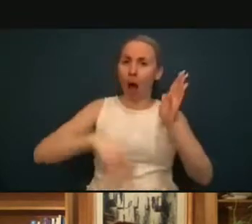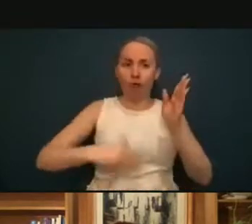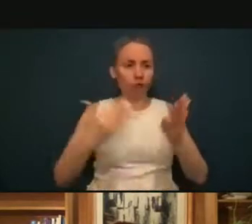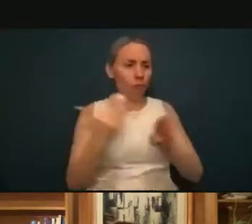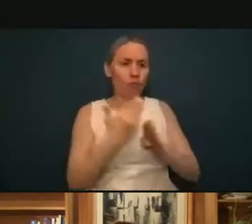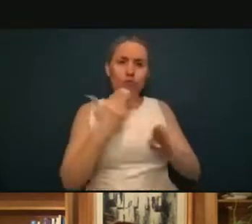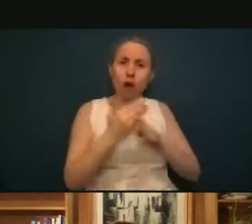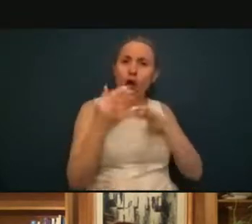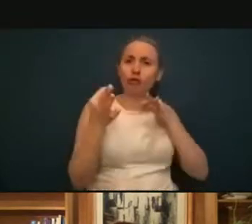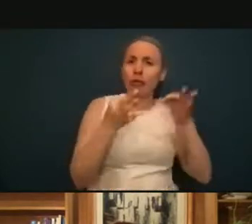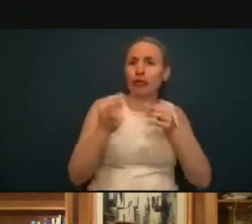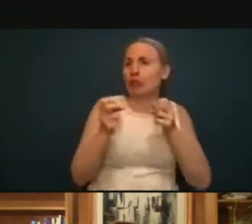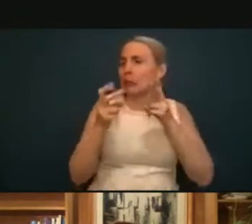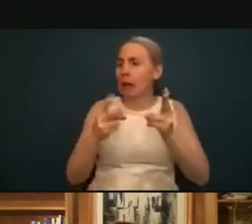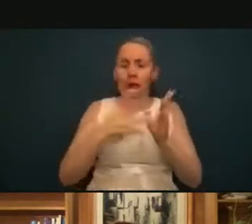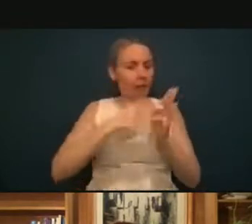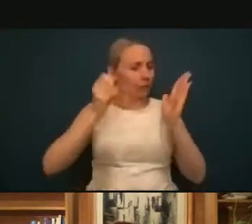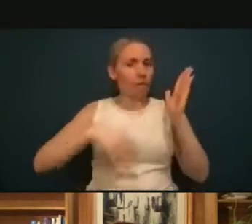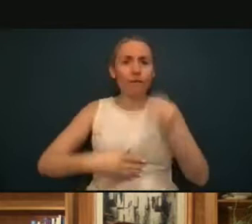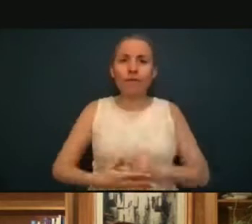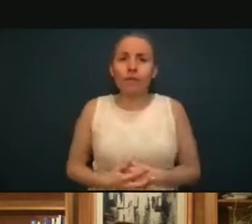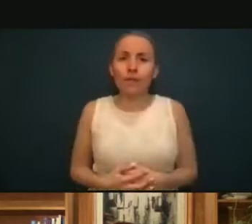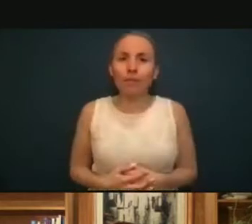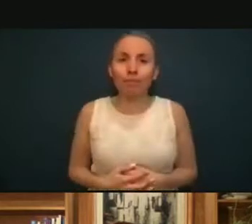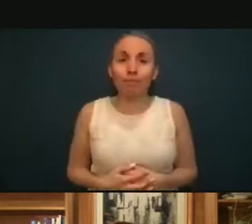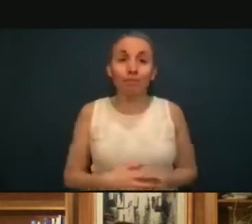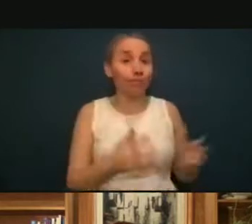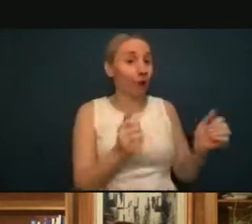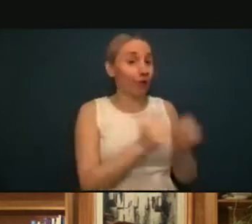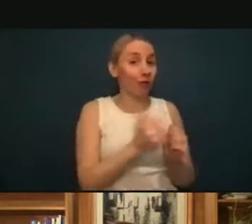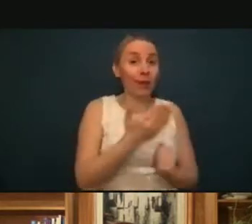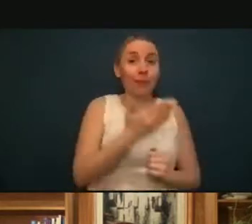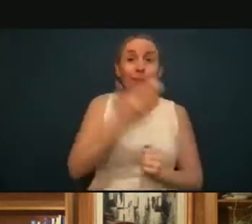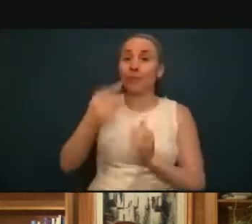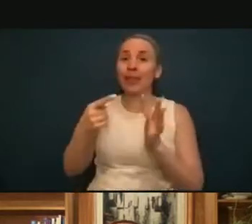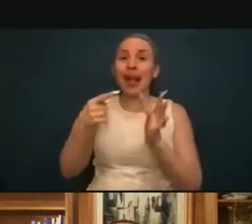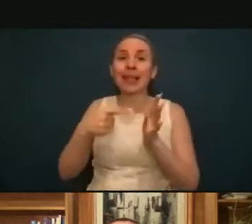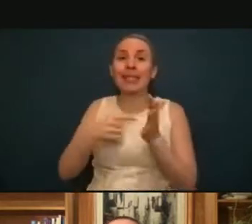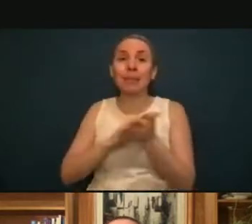Yeah, definitely agree. Elizabeth?